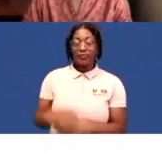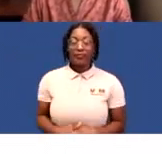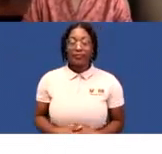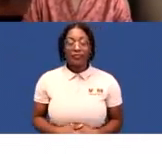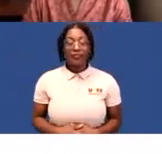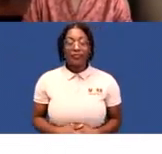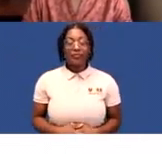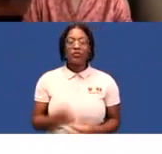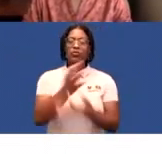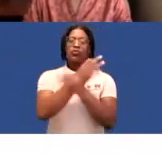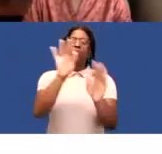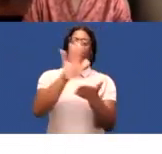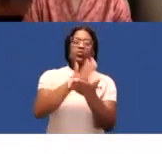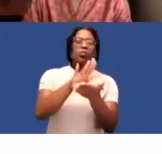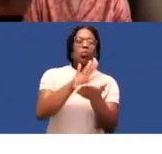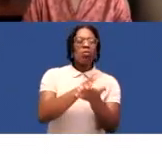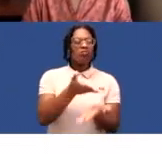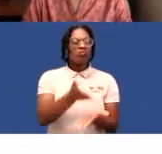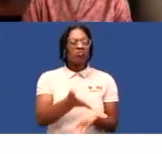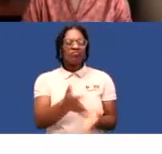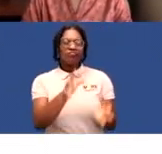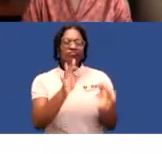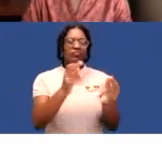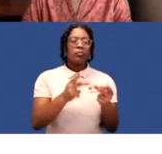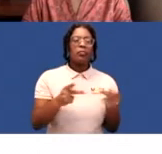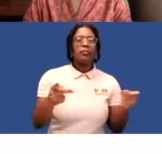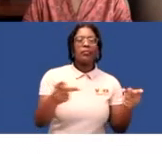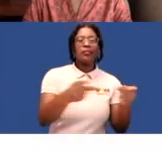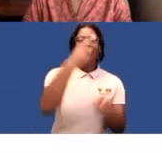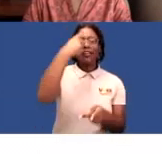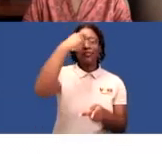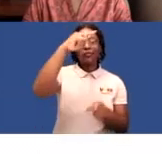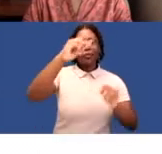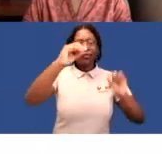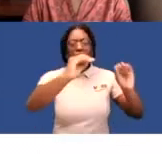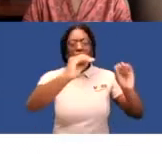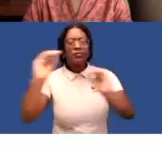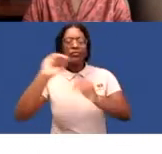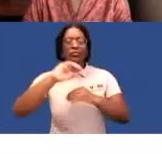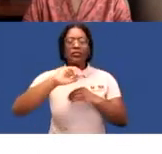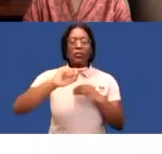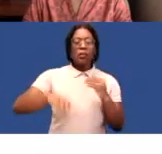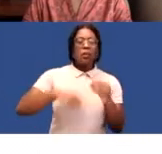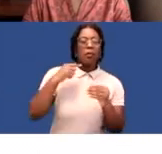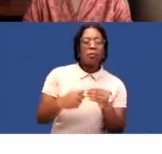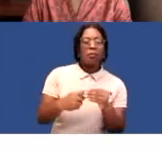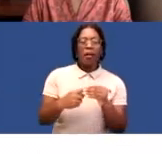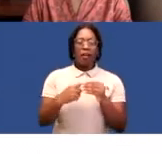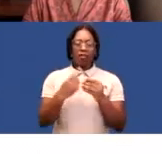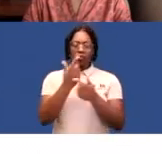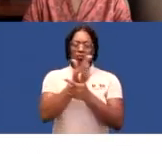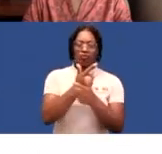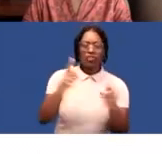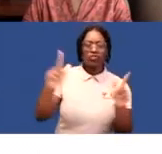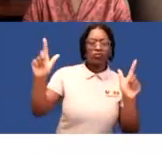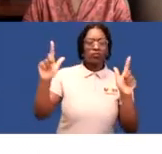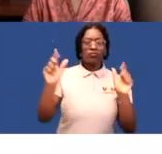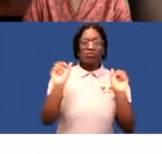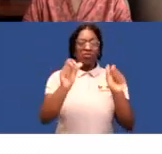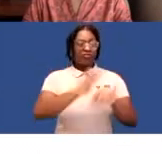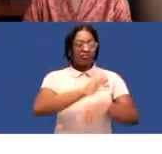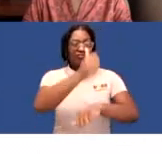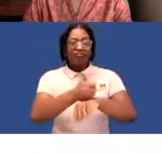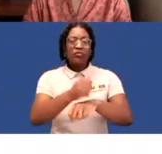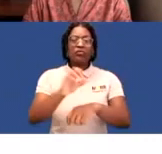political education and literacy interventions inside of churches or in community centers over the